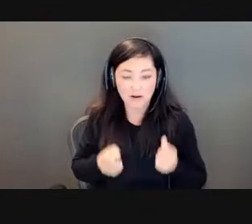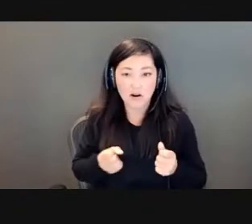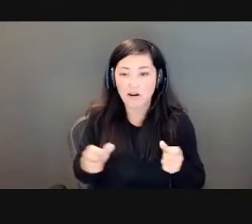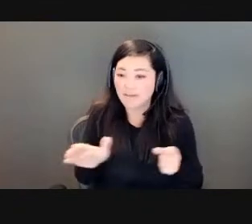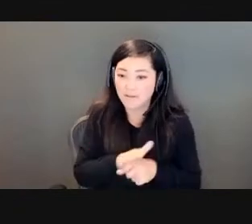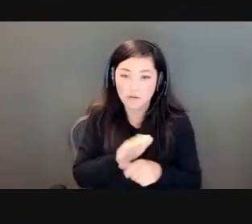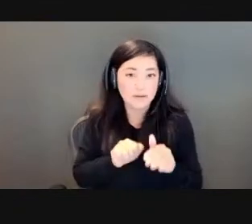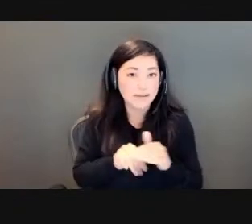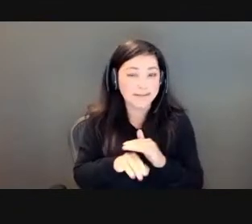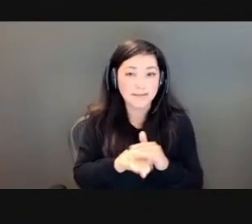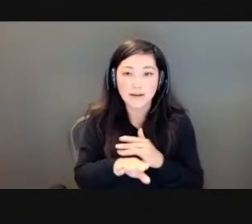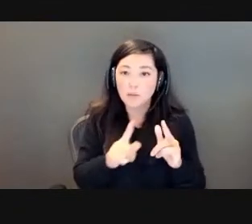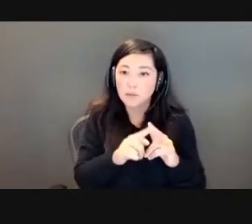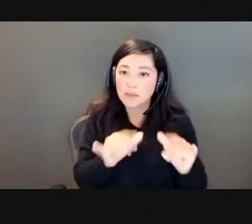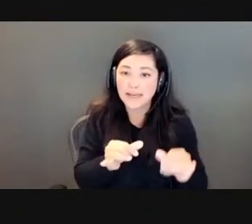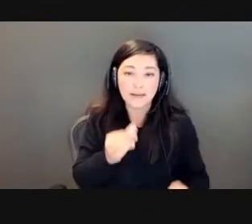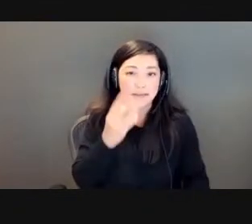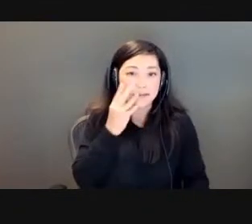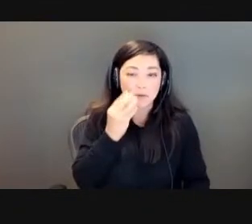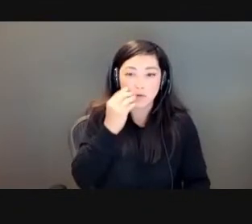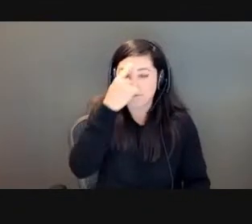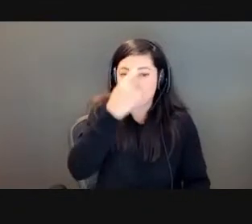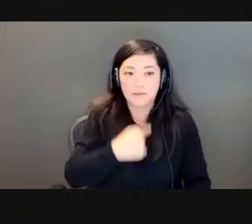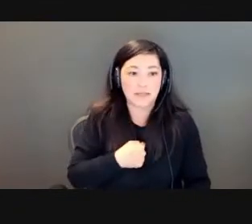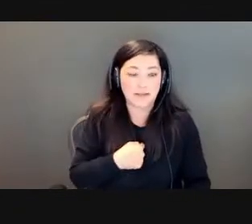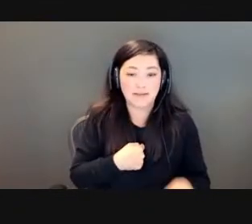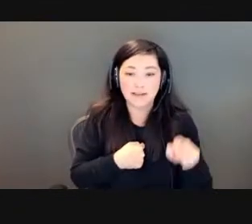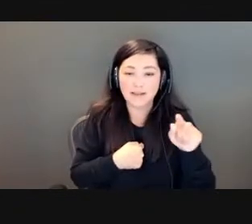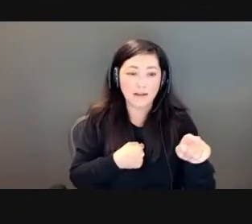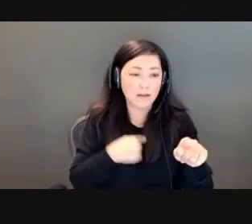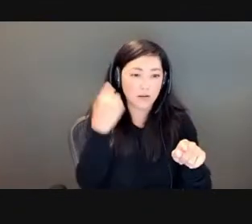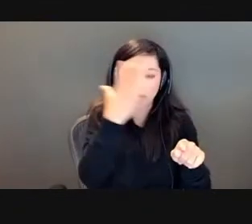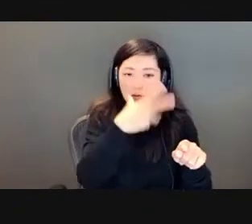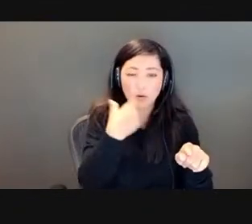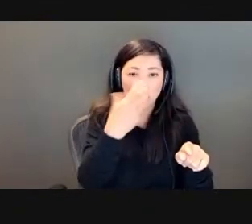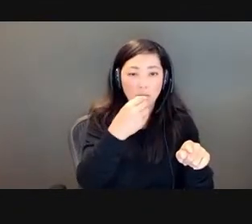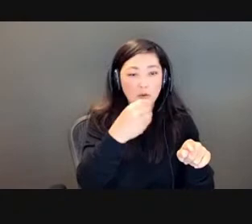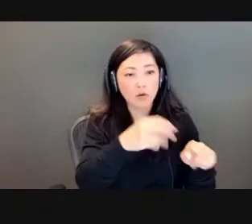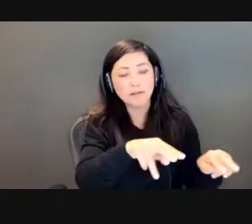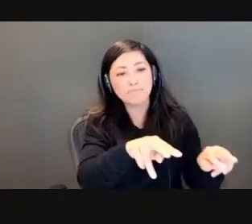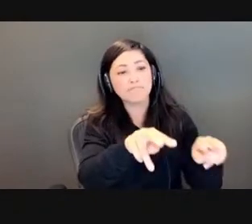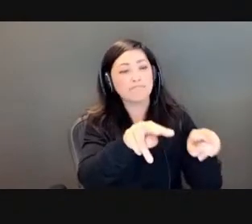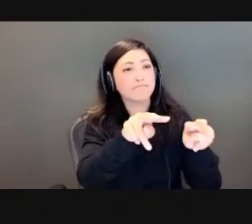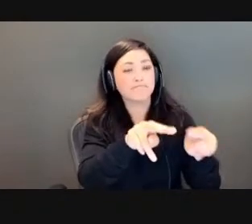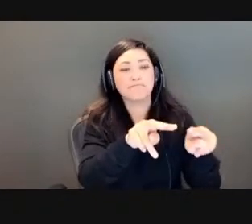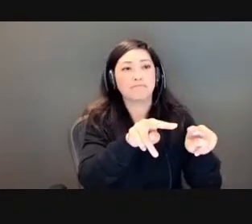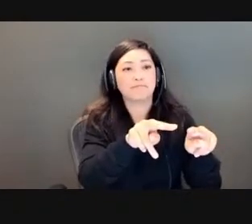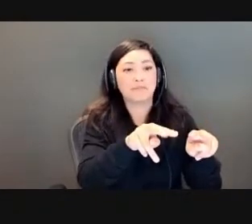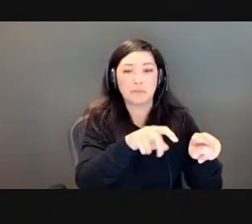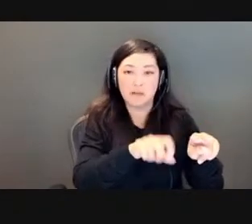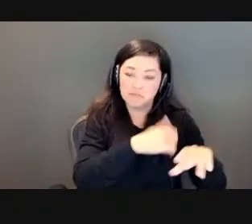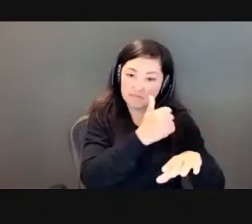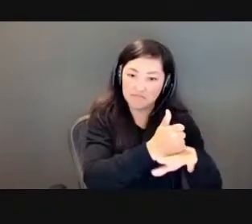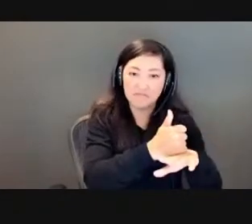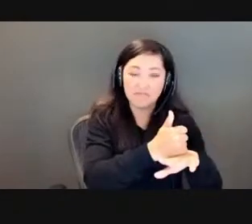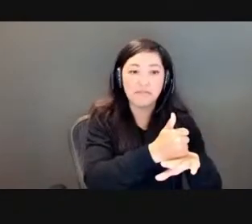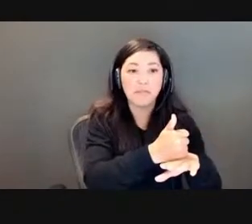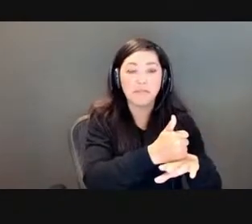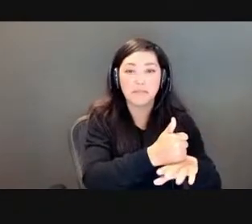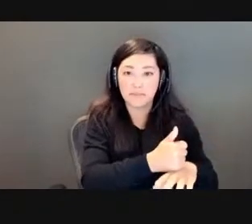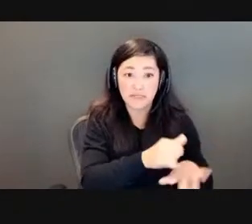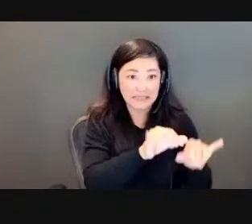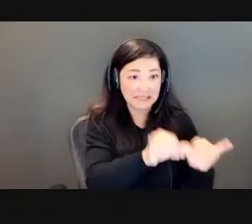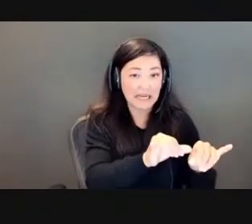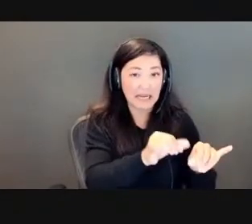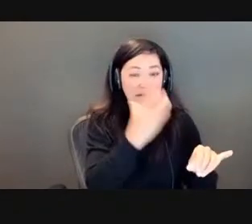accessible camping experience. And so this is a very beautiful view of a place where I could just pull up and camp. The next